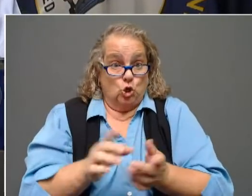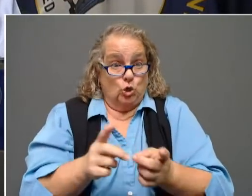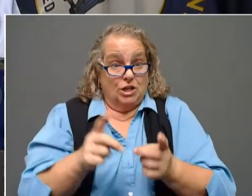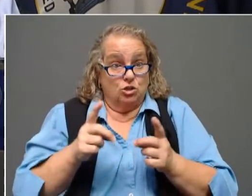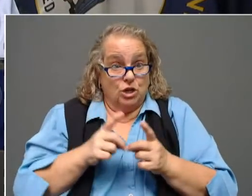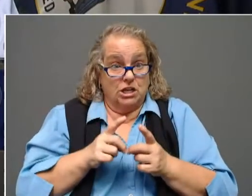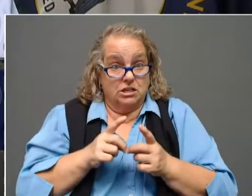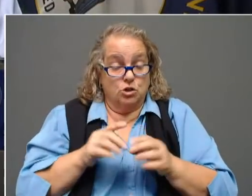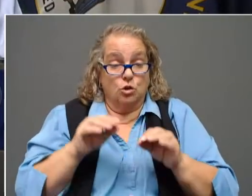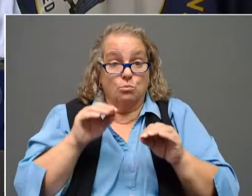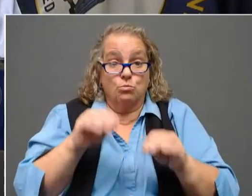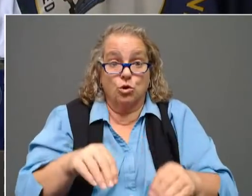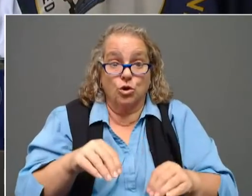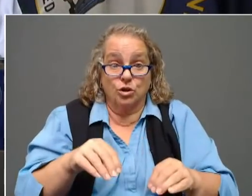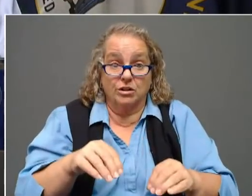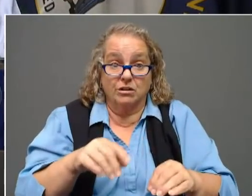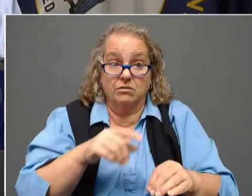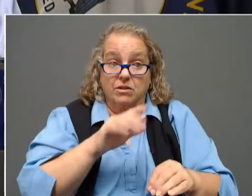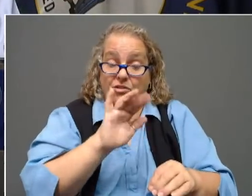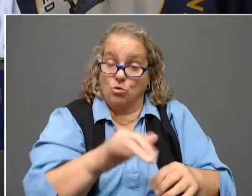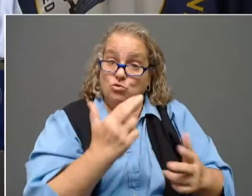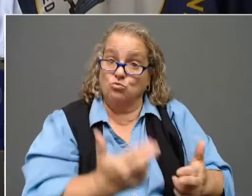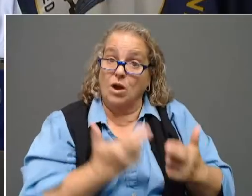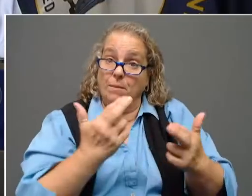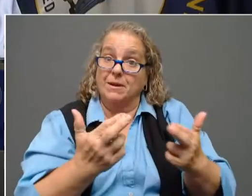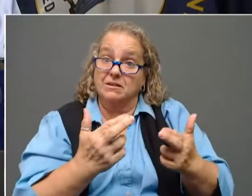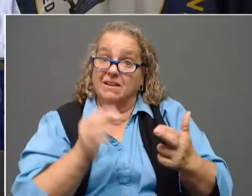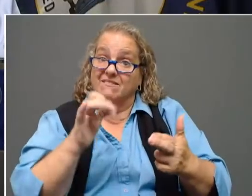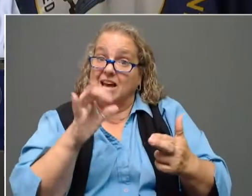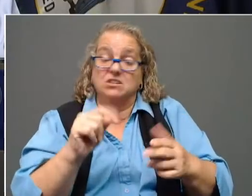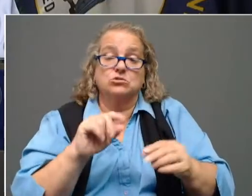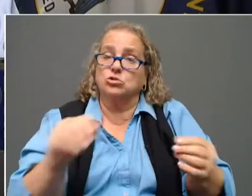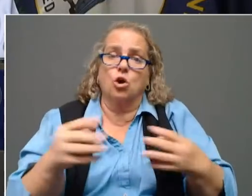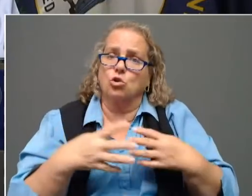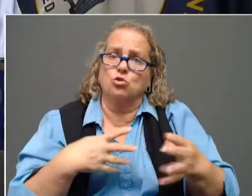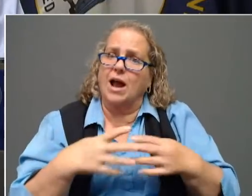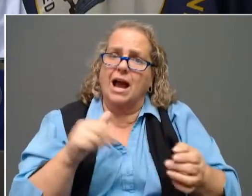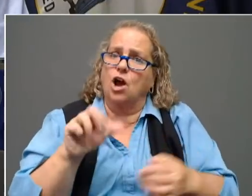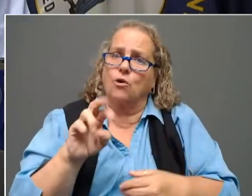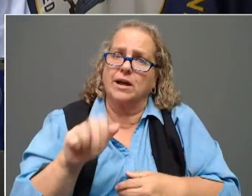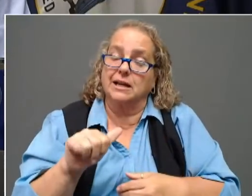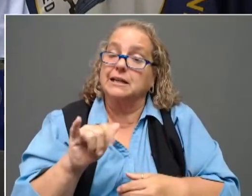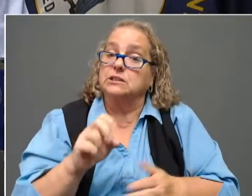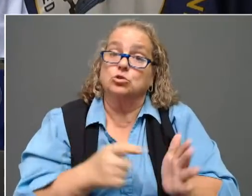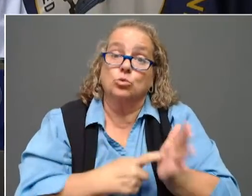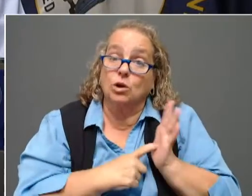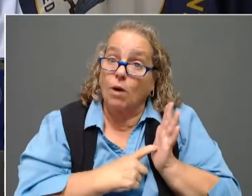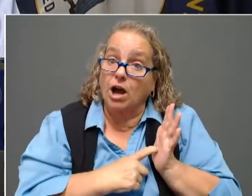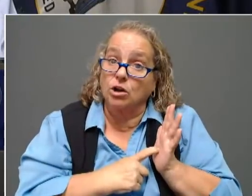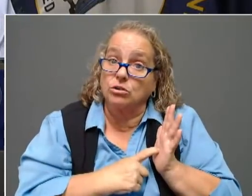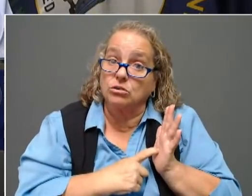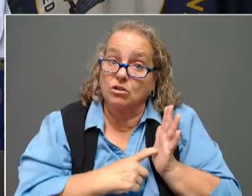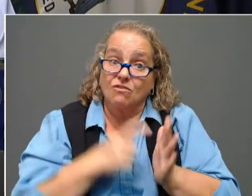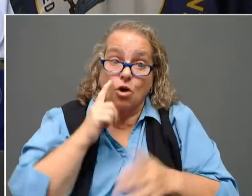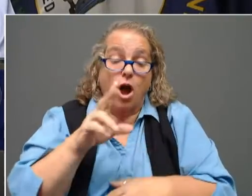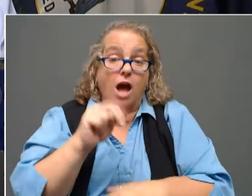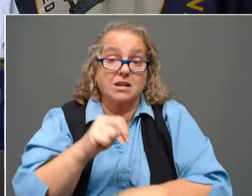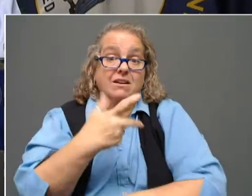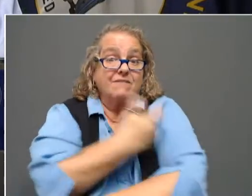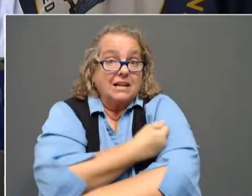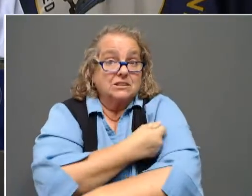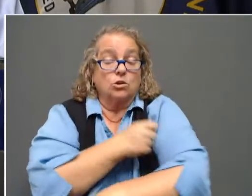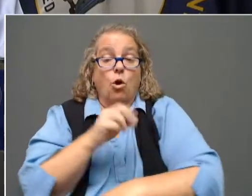these into effect, there's no gray area. It's required either for unvaccinated or for